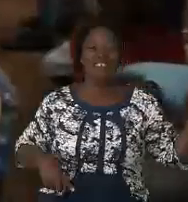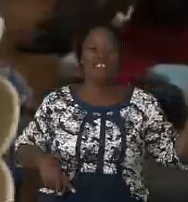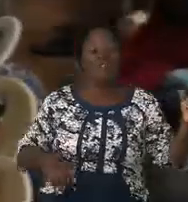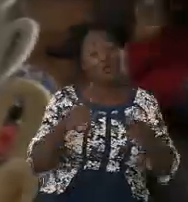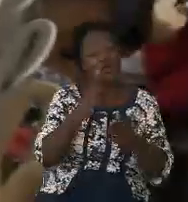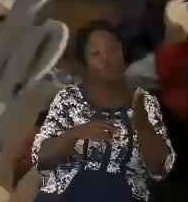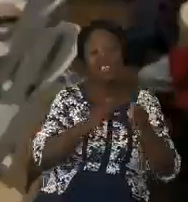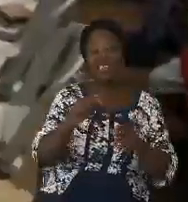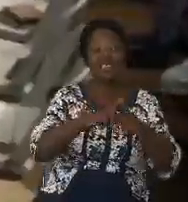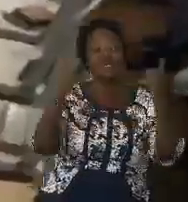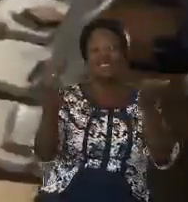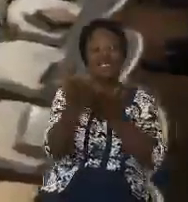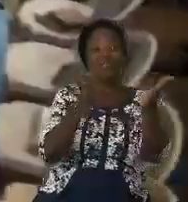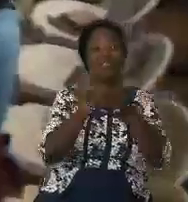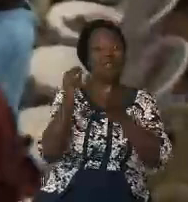the Lord.